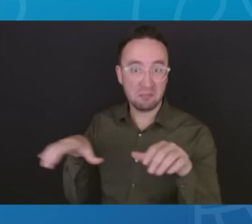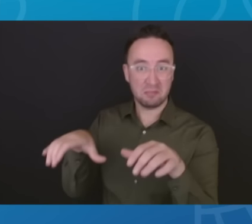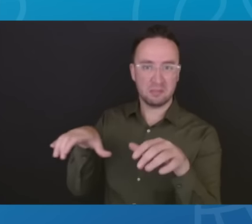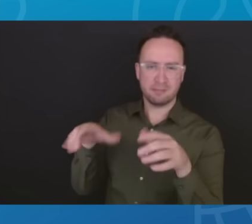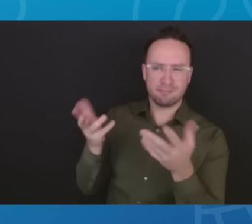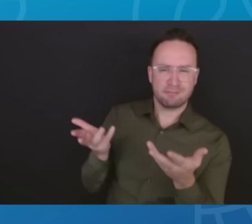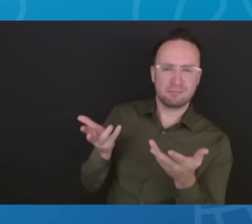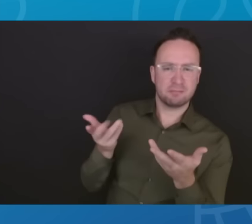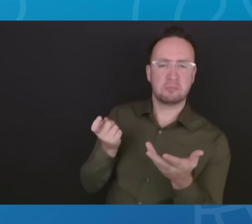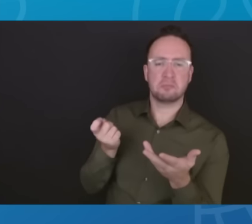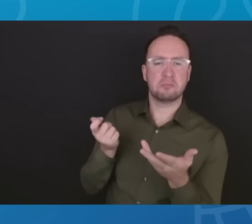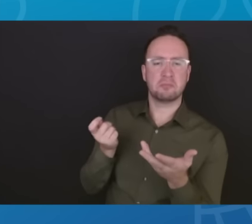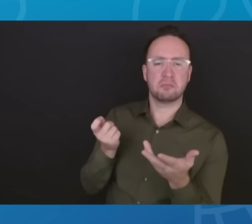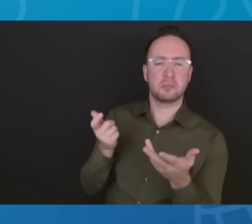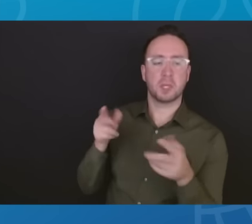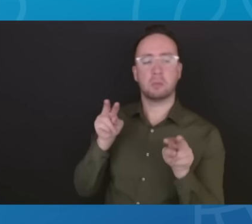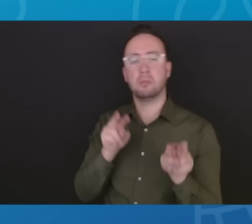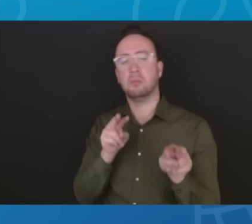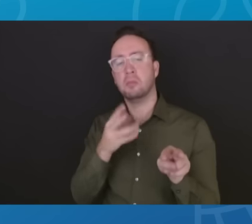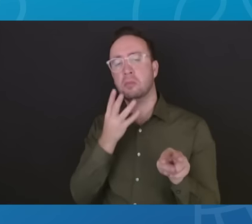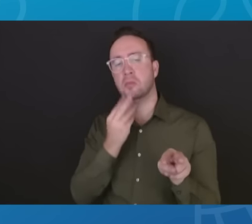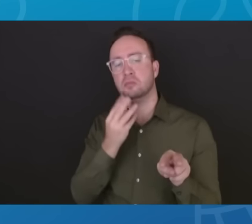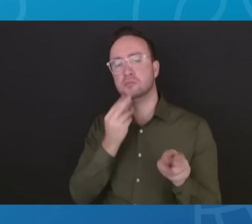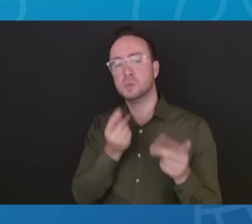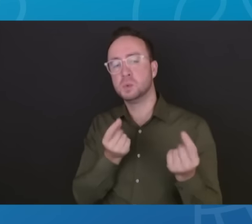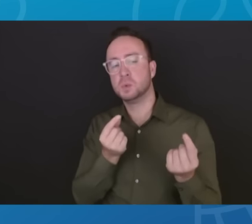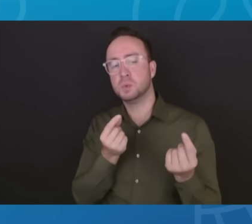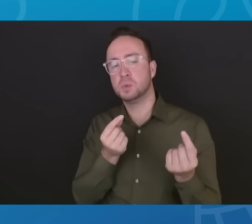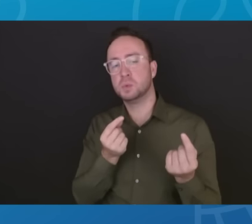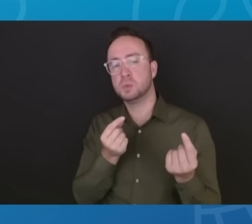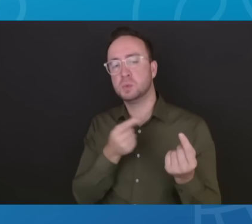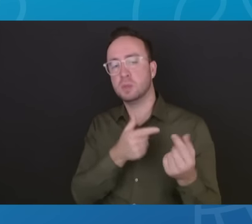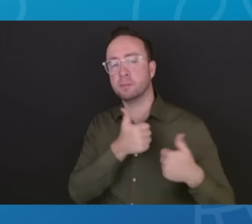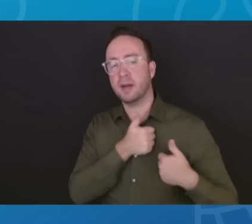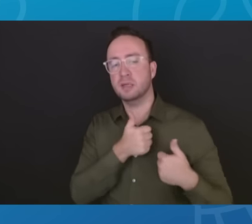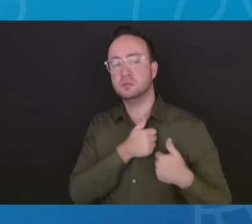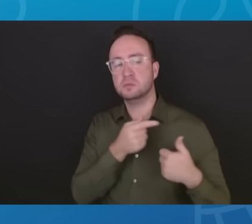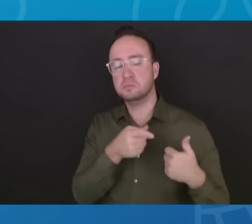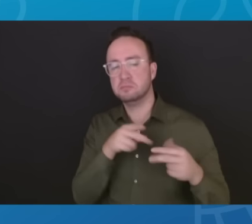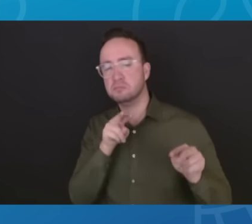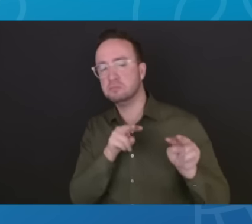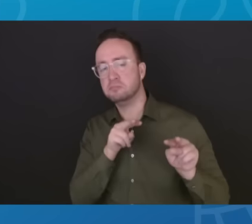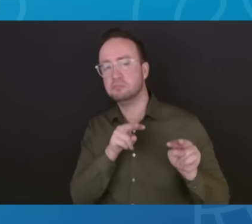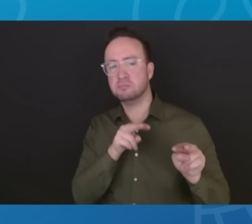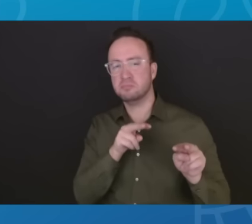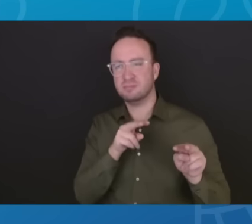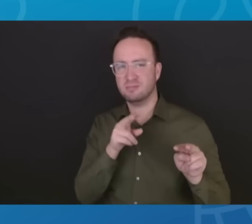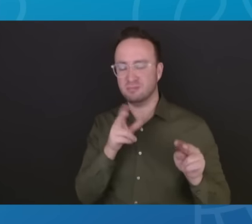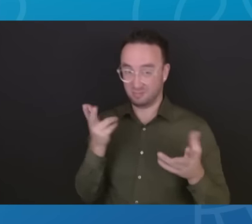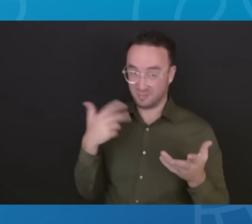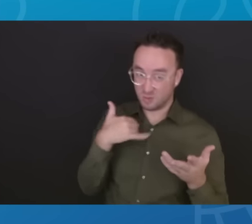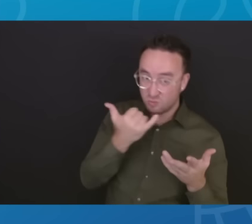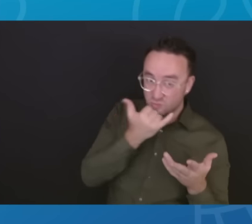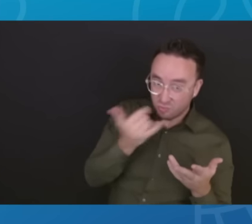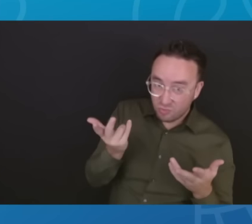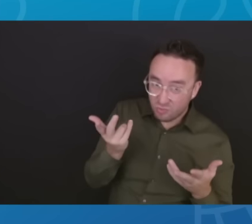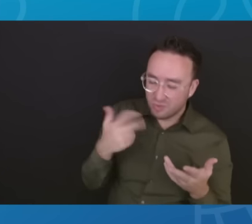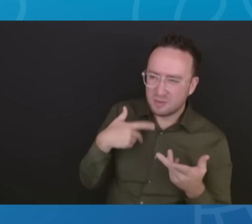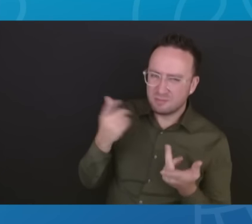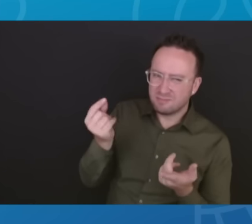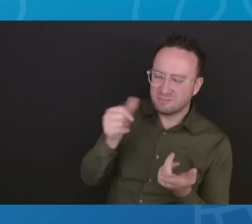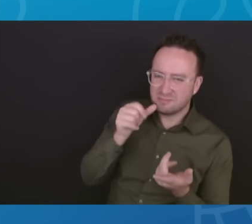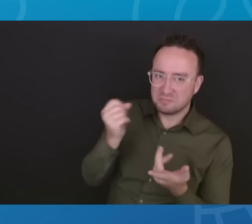Would you reject that conclusion, or So the only thing I would reject about